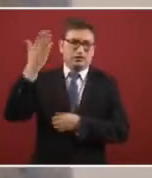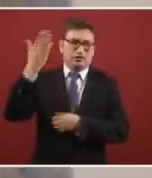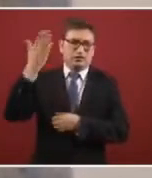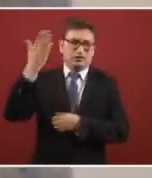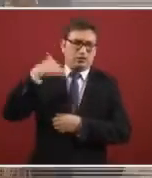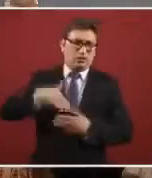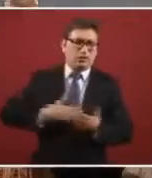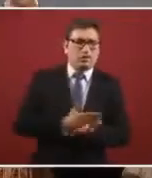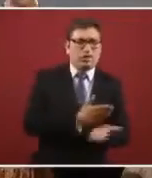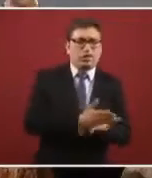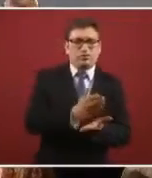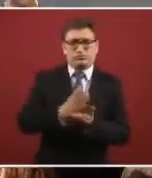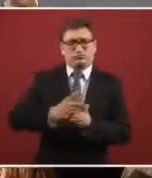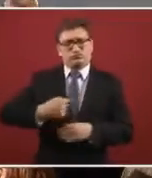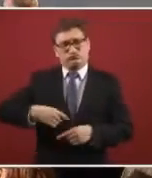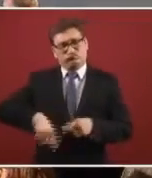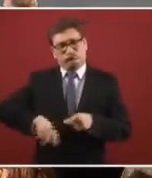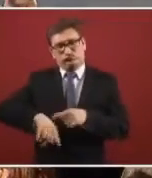country.